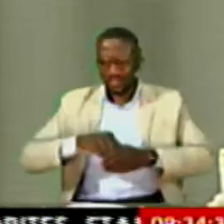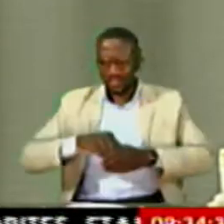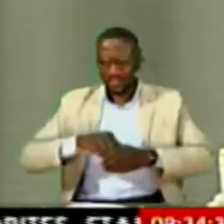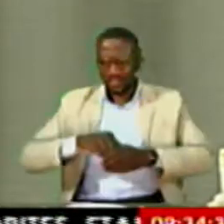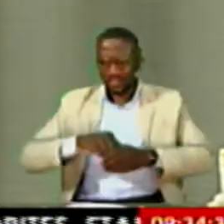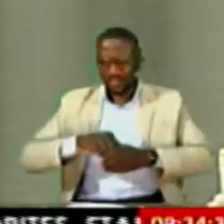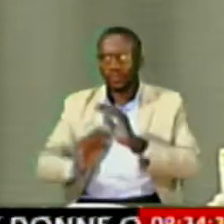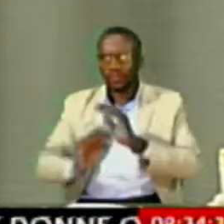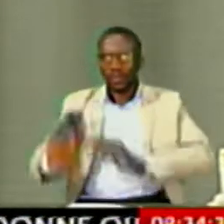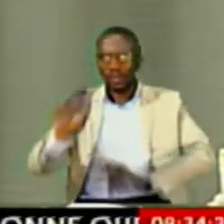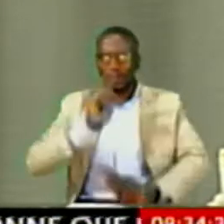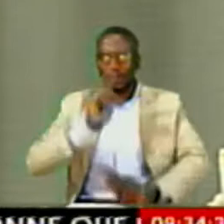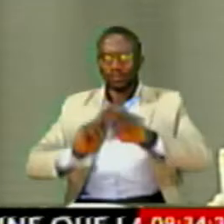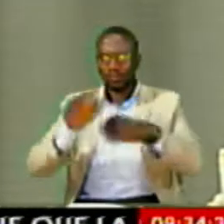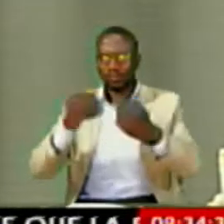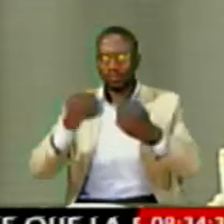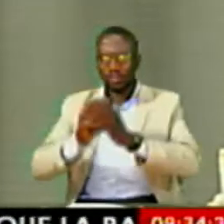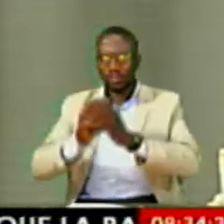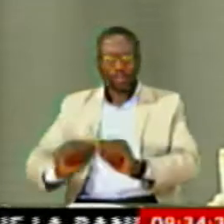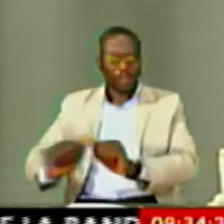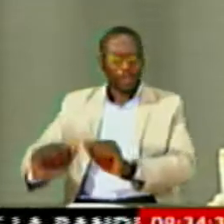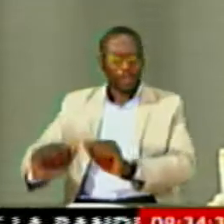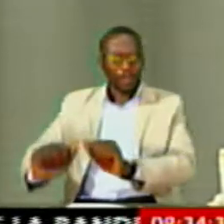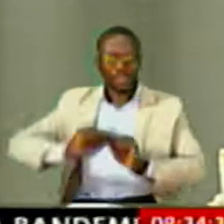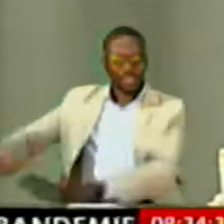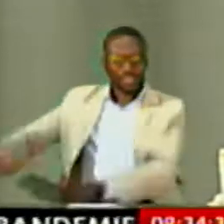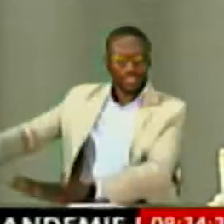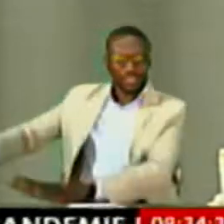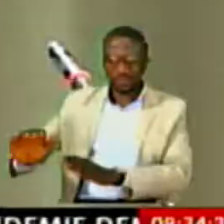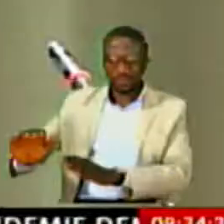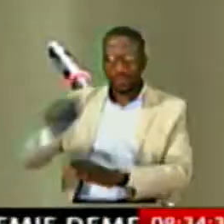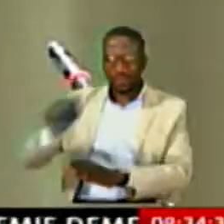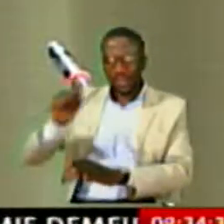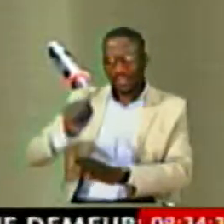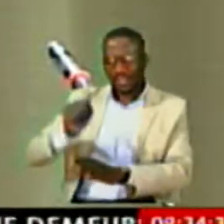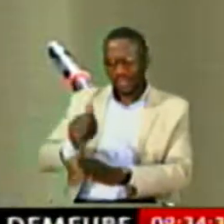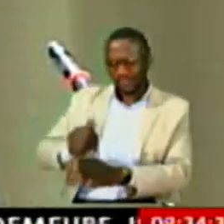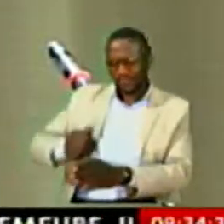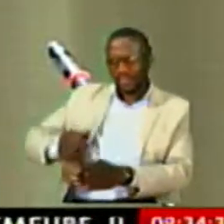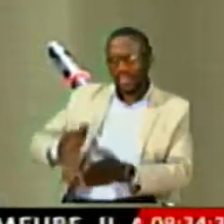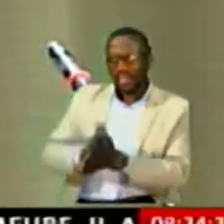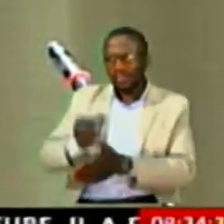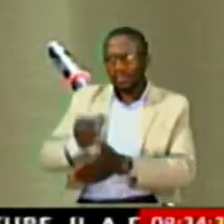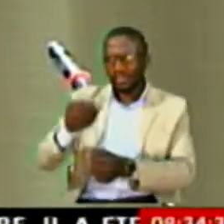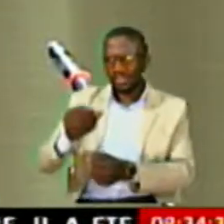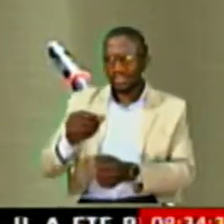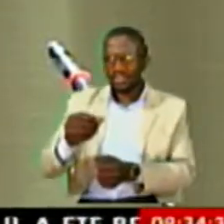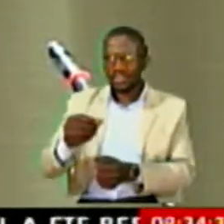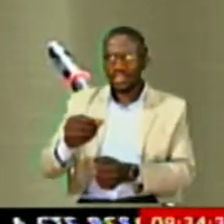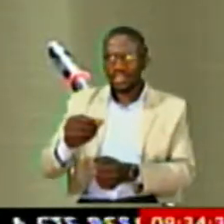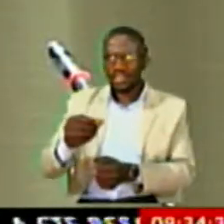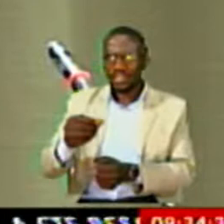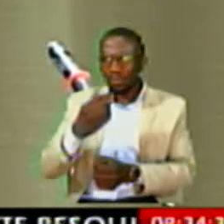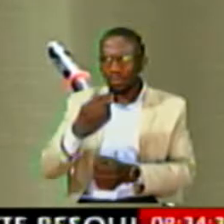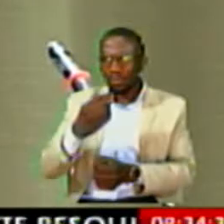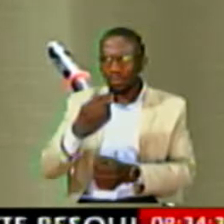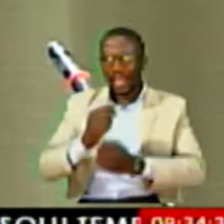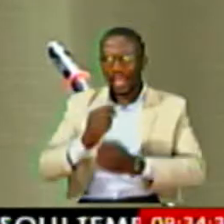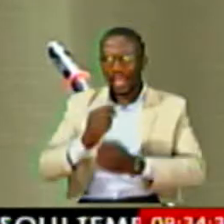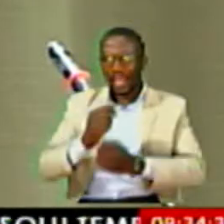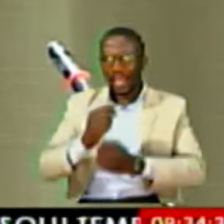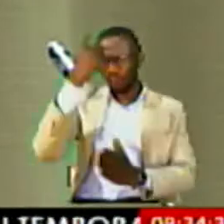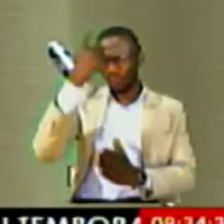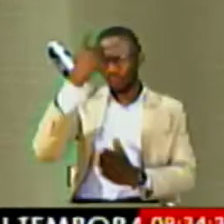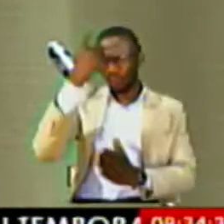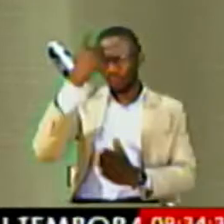abandonné la foi qui fut transmise une fois pour toutes aux saints. In which people have forsaken the faith that was given to the saints once for